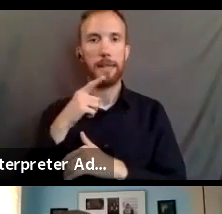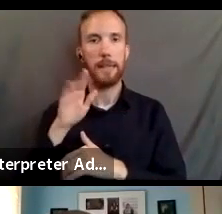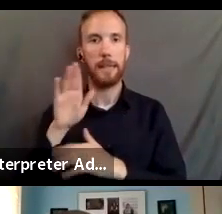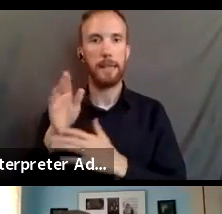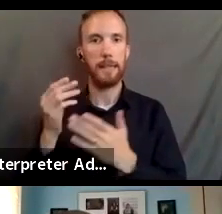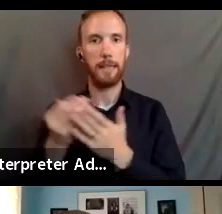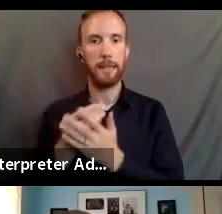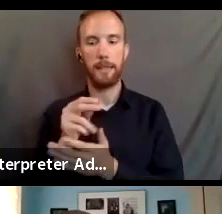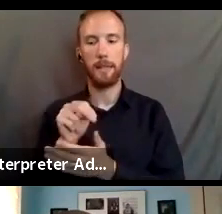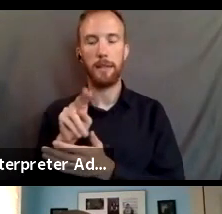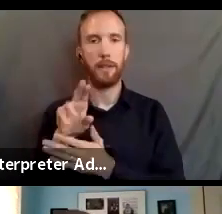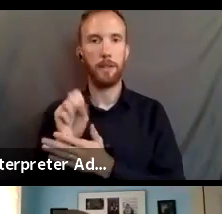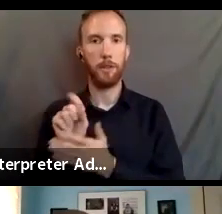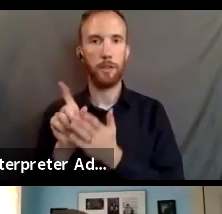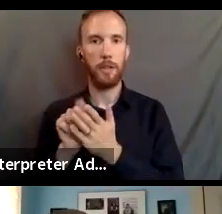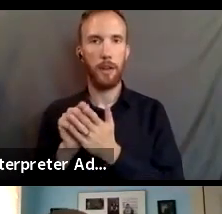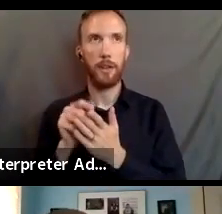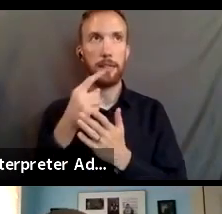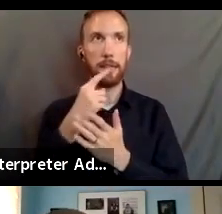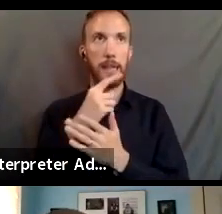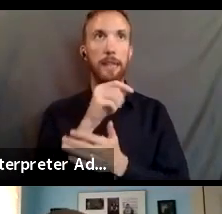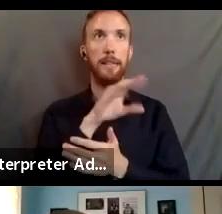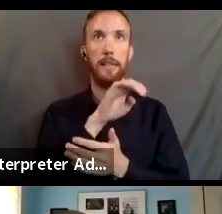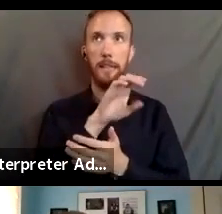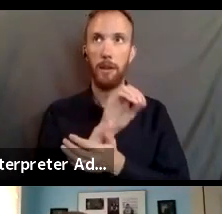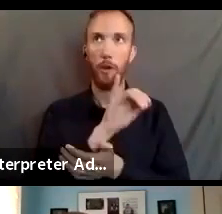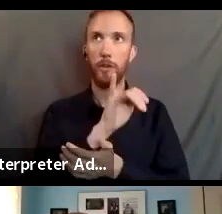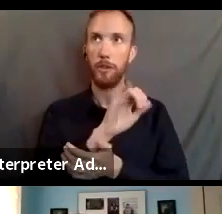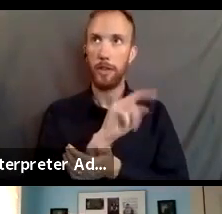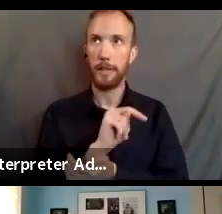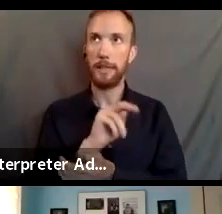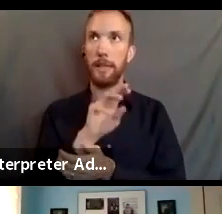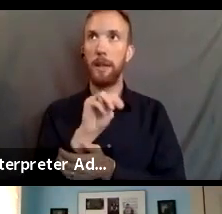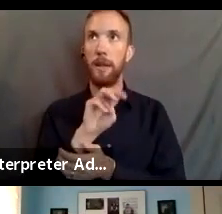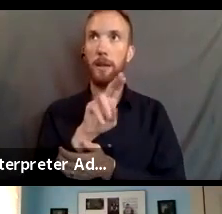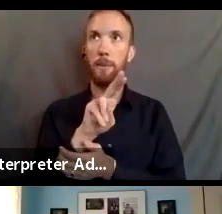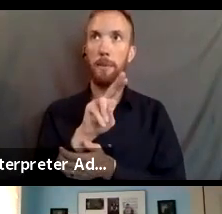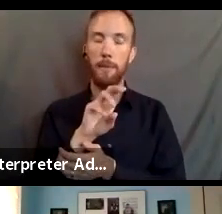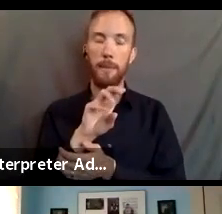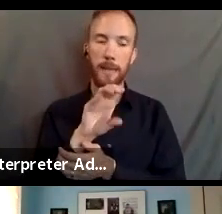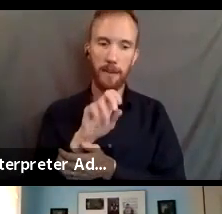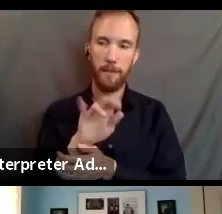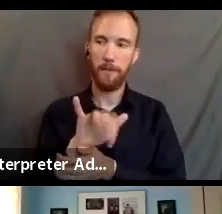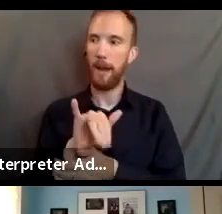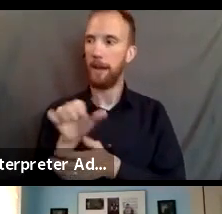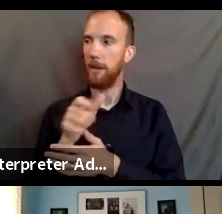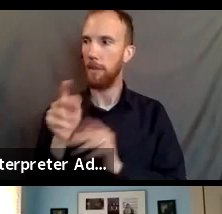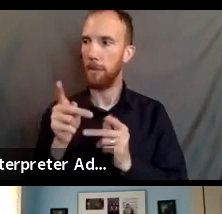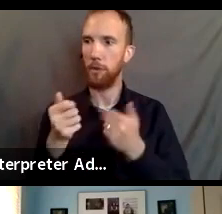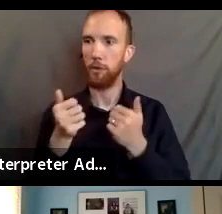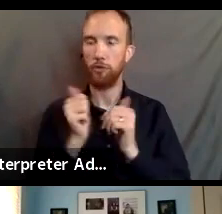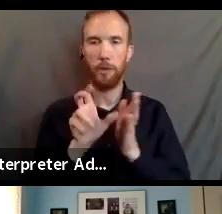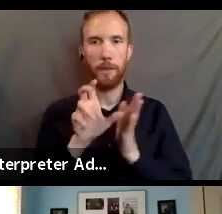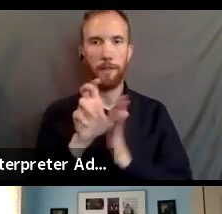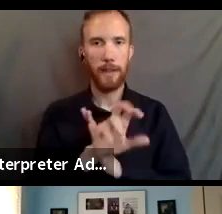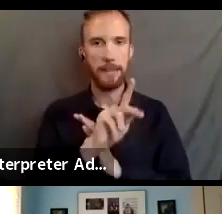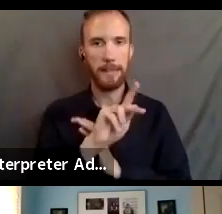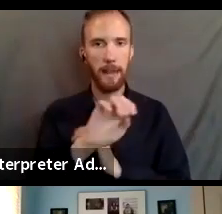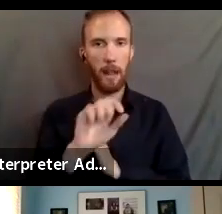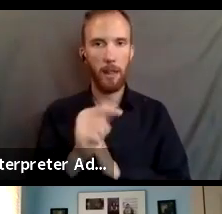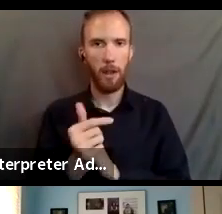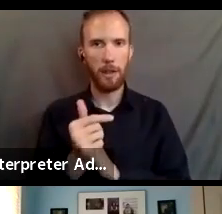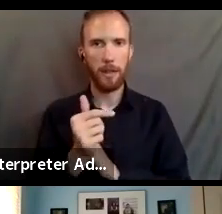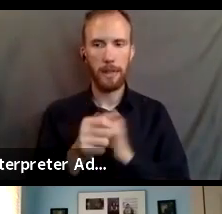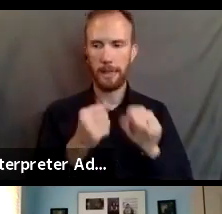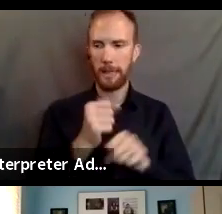he ceo jackson and mcdade have been trying to bring much needed investment to kellogg in 2016 what prevented